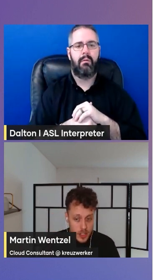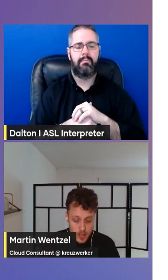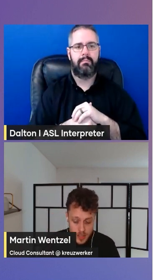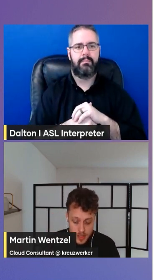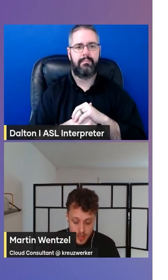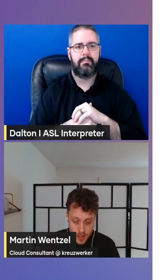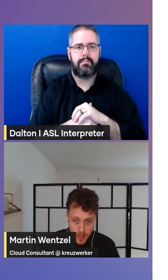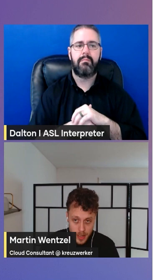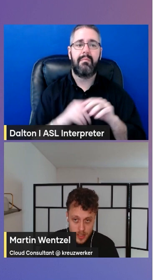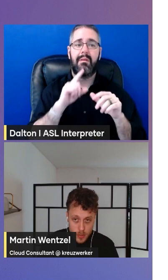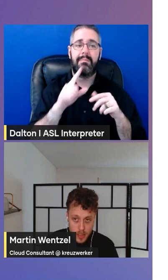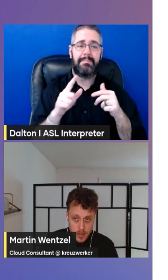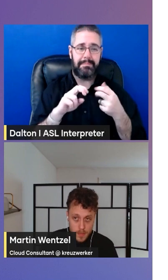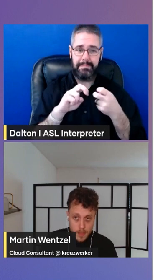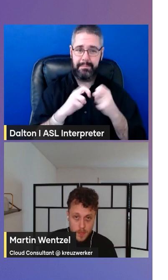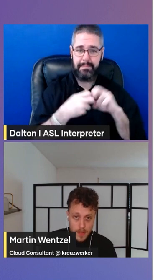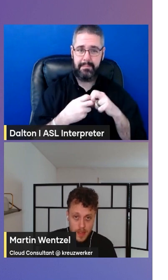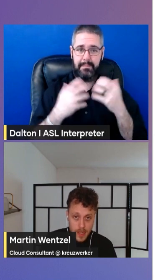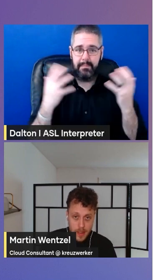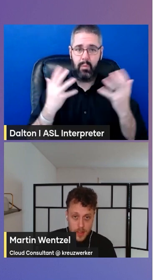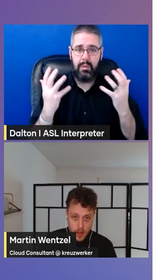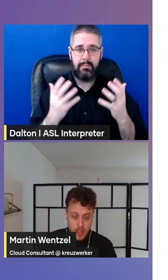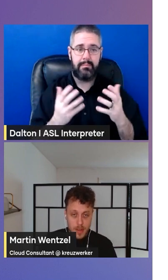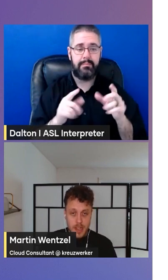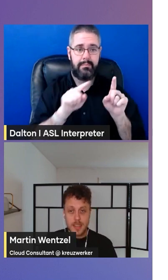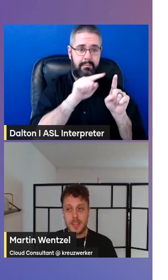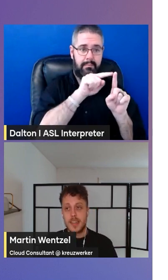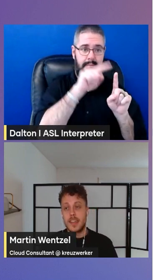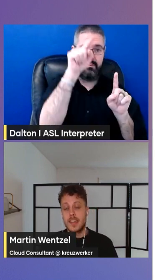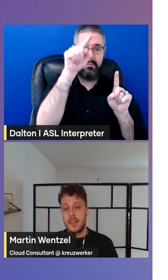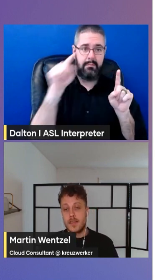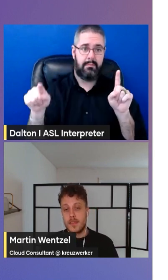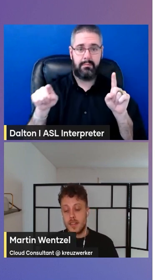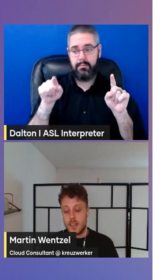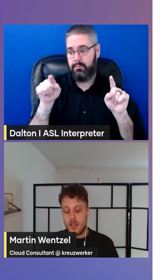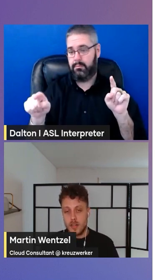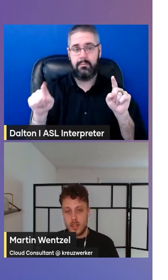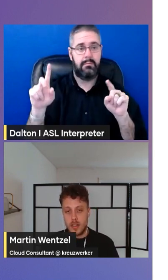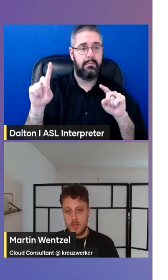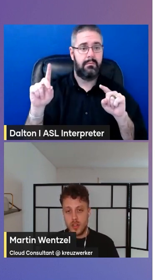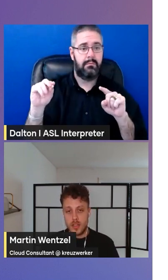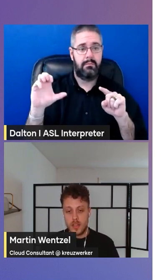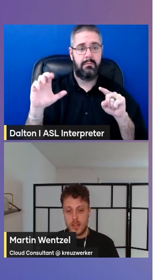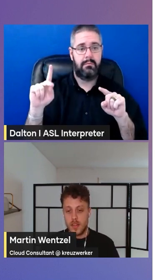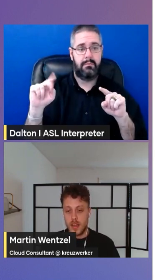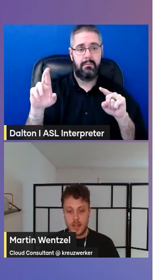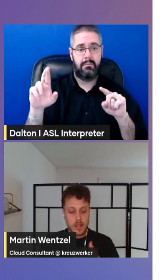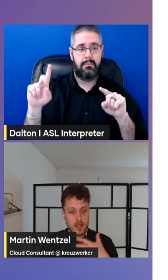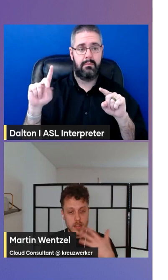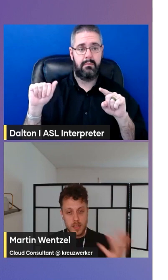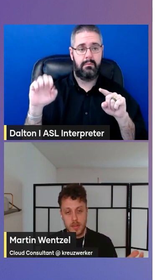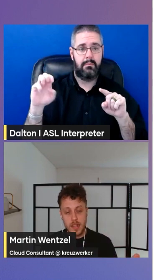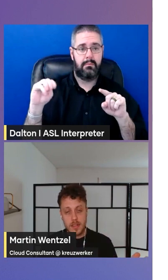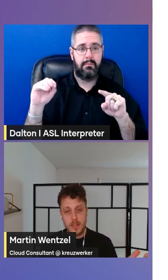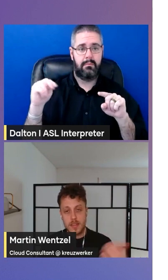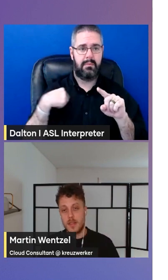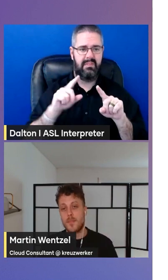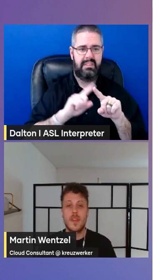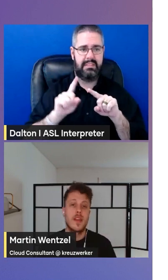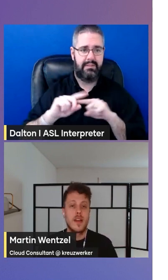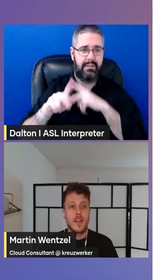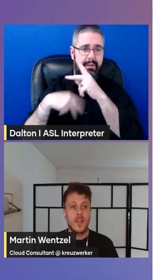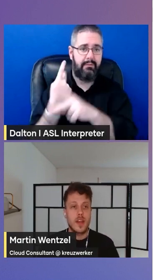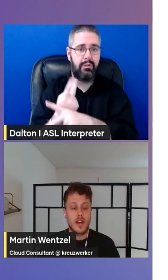the issue is there as well, the Docker daemon has different versions. There are